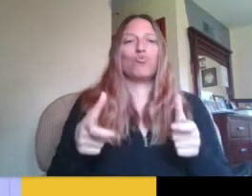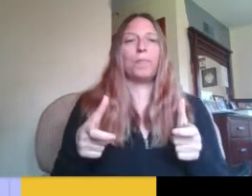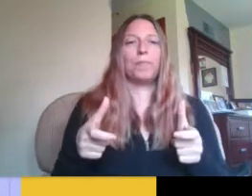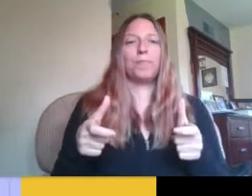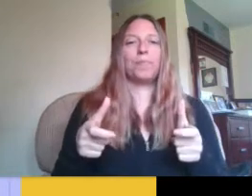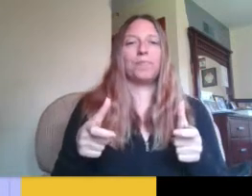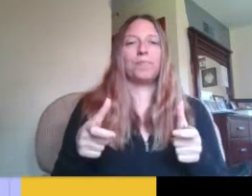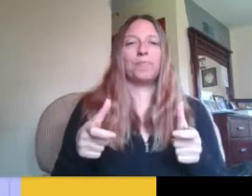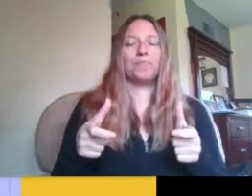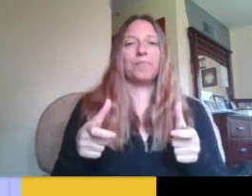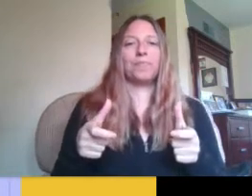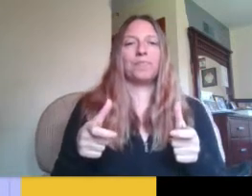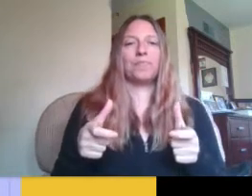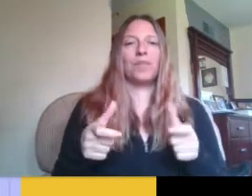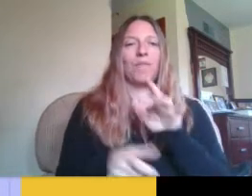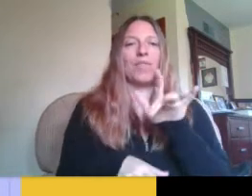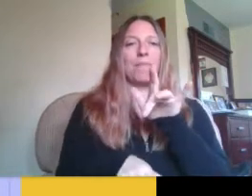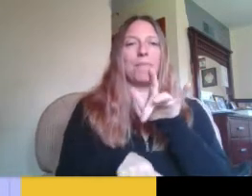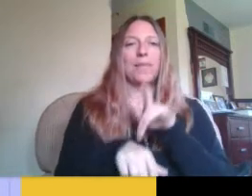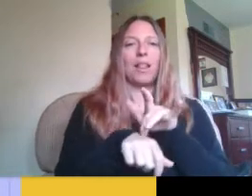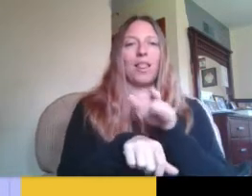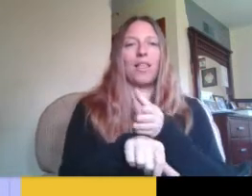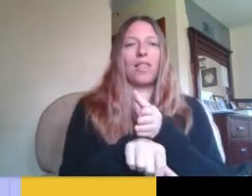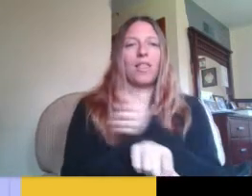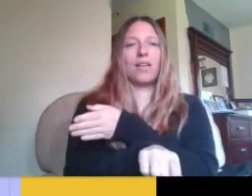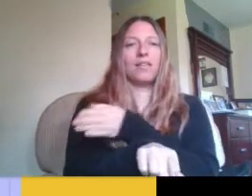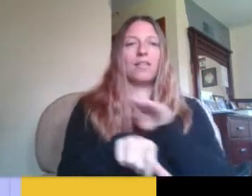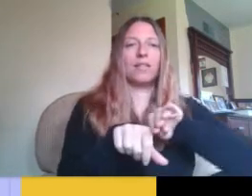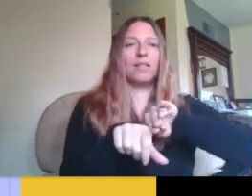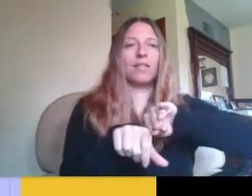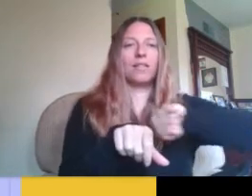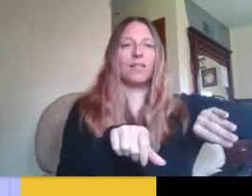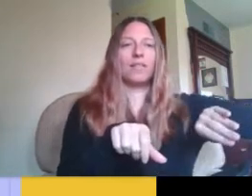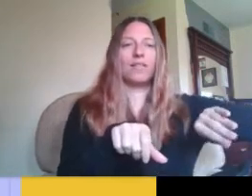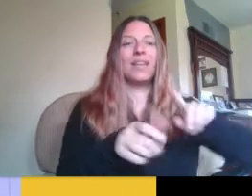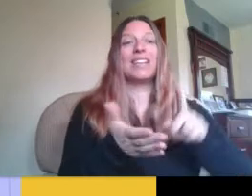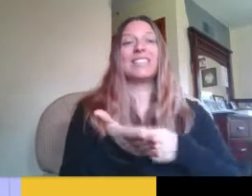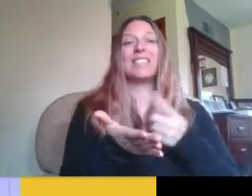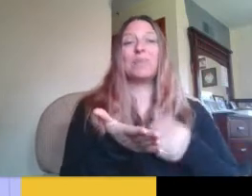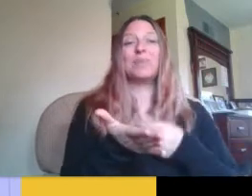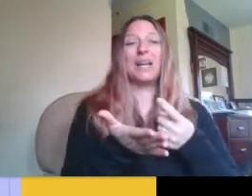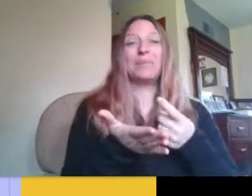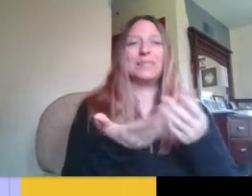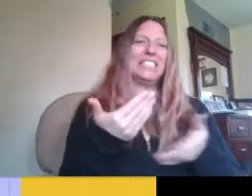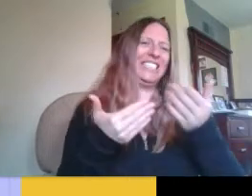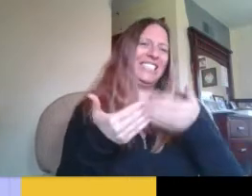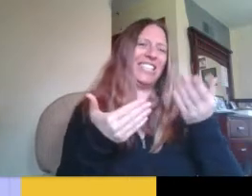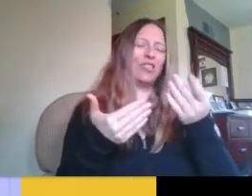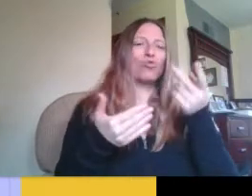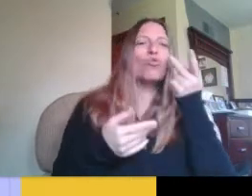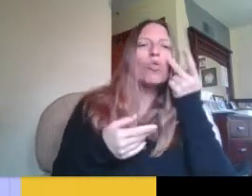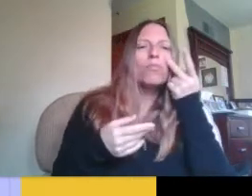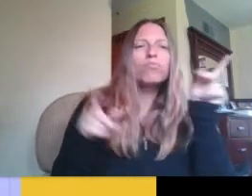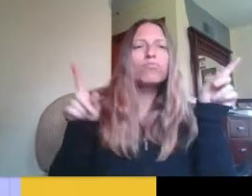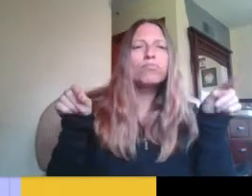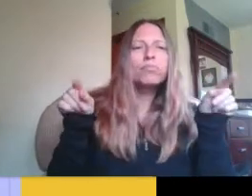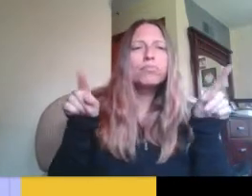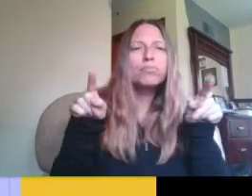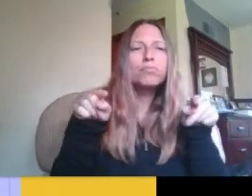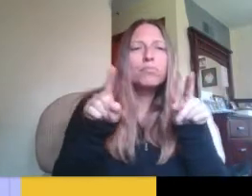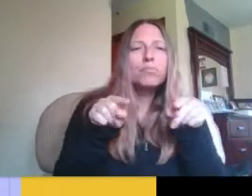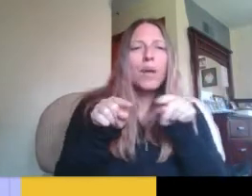other half contains members that are less than or equal to the median. Sometimes finding the median of a data set is easy, and sometimes it's hard.